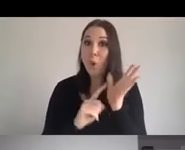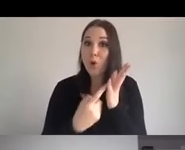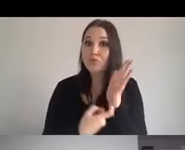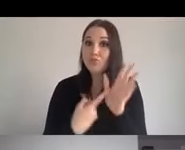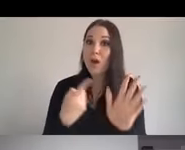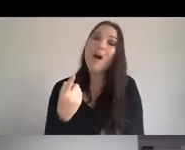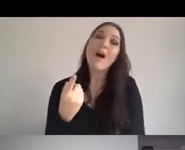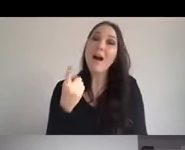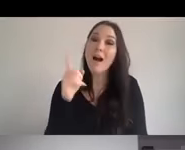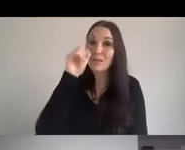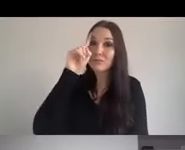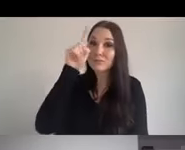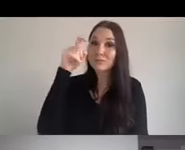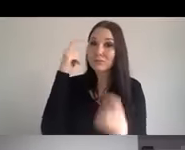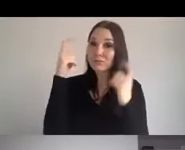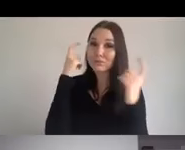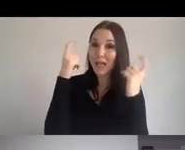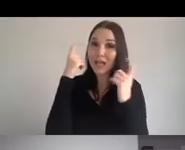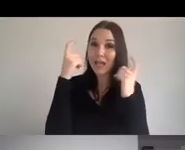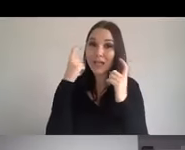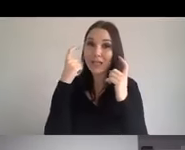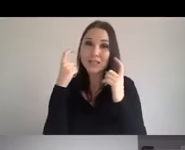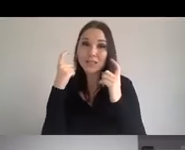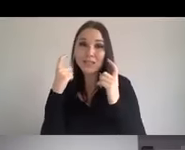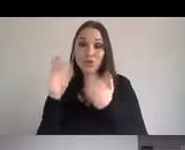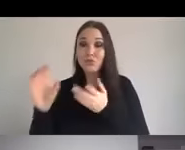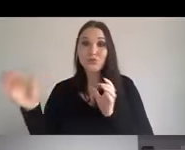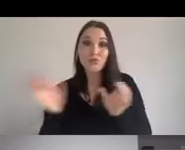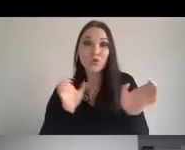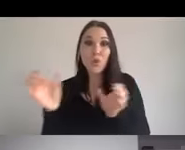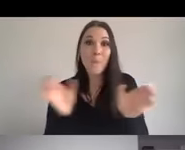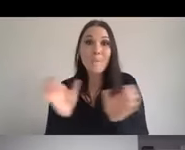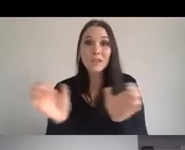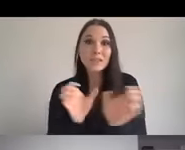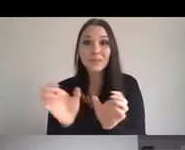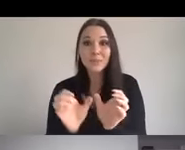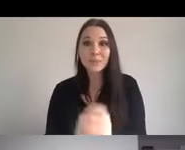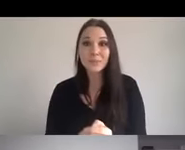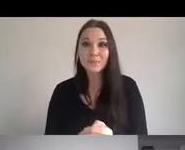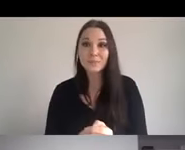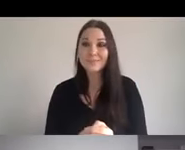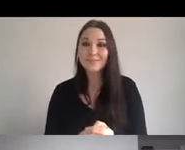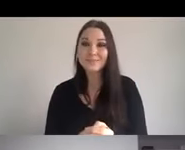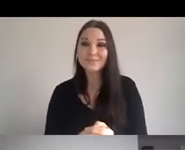into your head when you're thinking the recruitment faction, cost versus time?